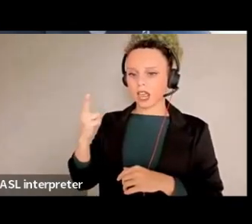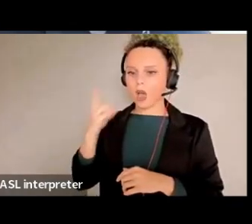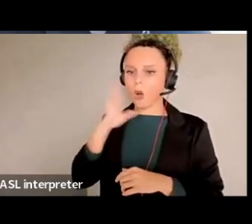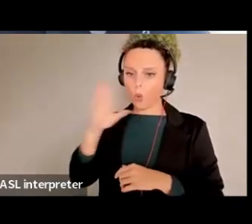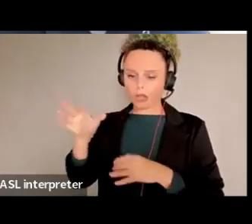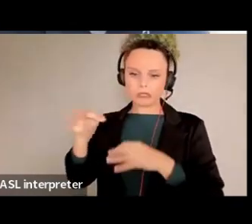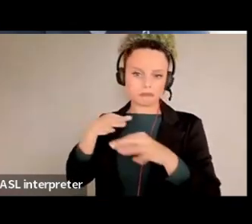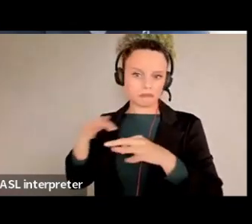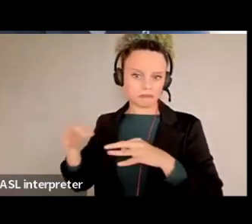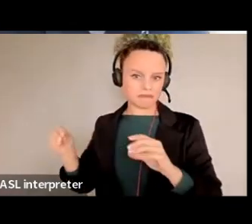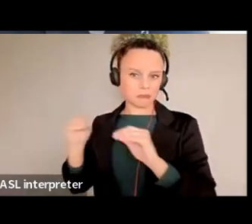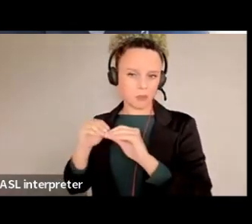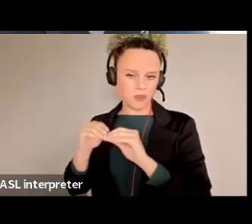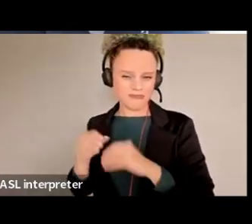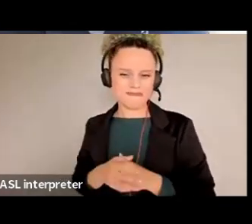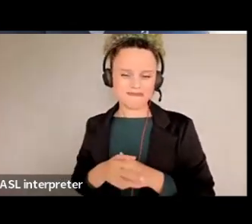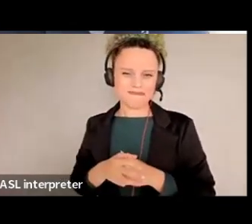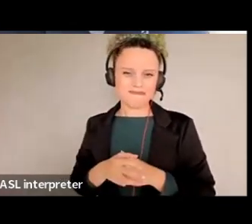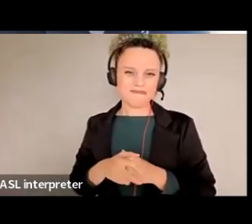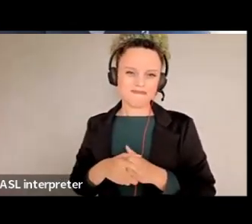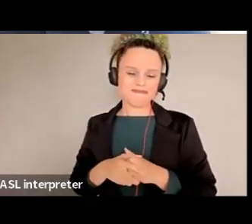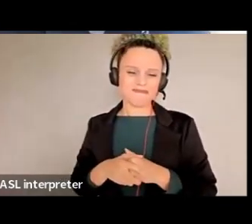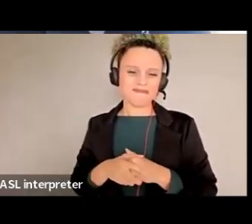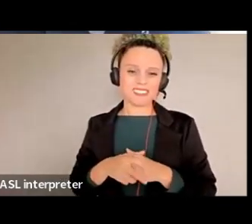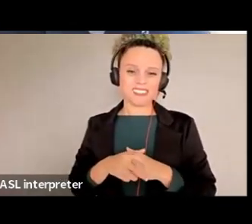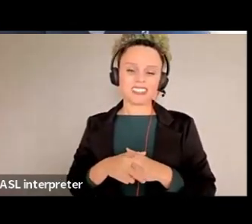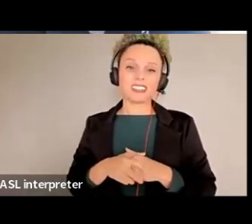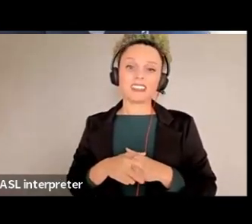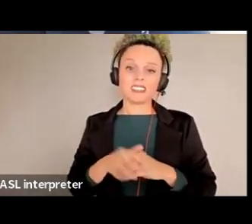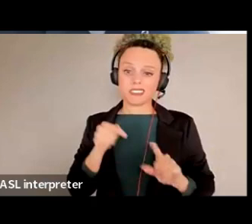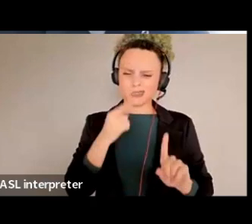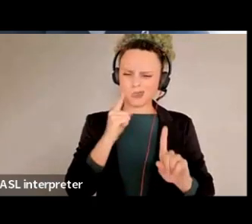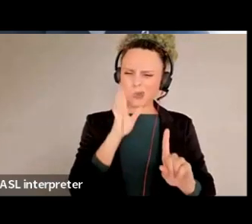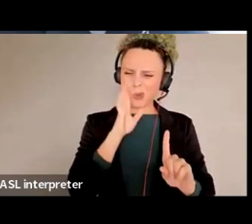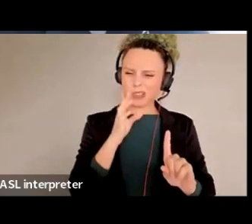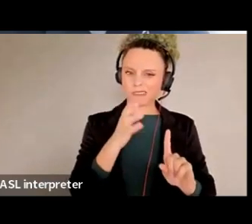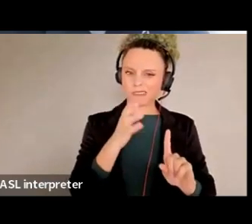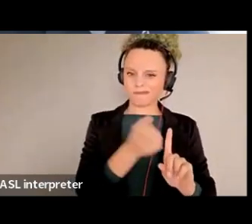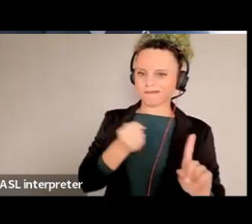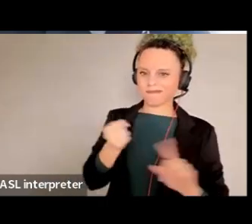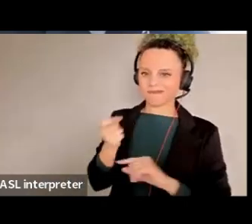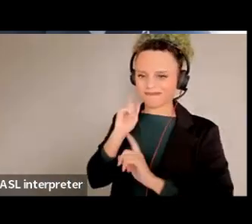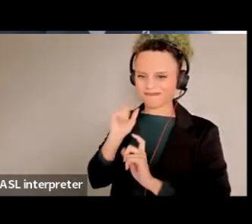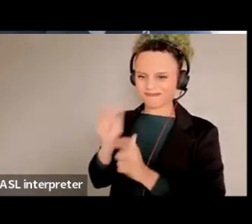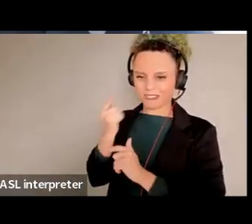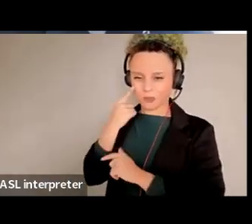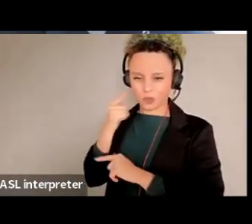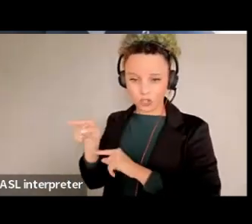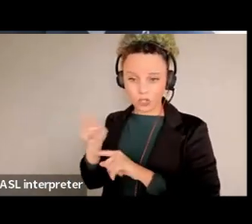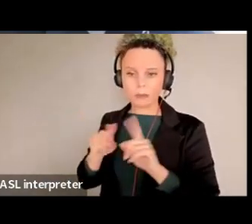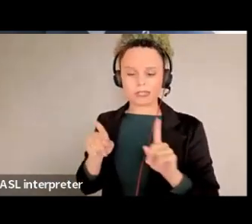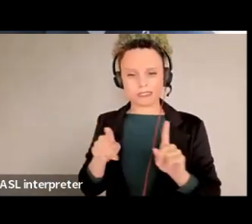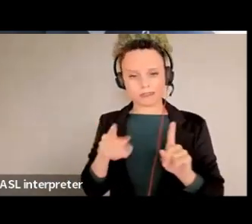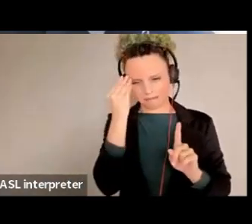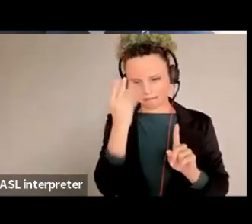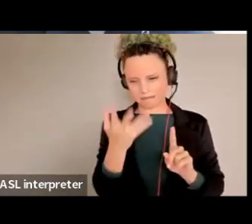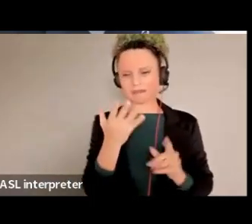And this is something that I'm sure that Susannah will go into a little bit more. So I'm going to pull back on this